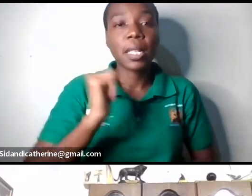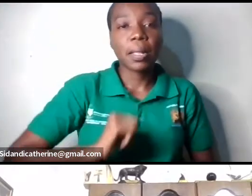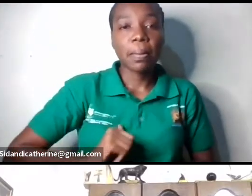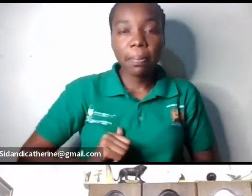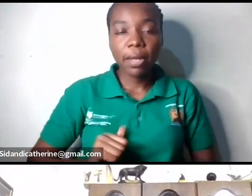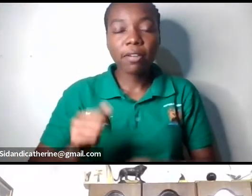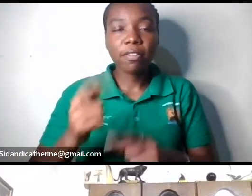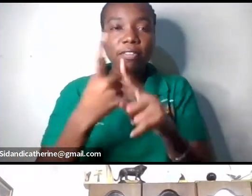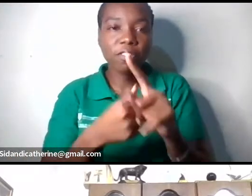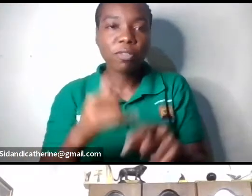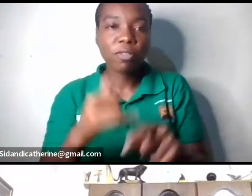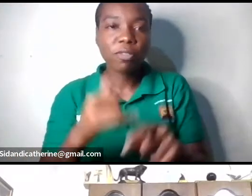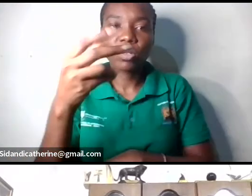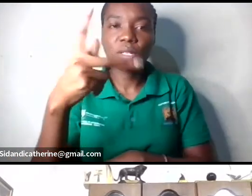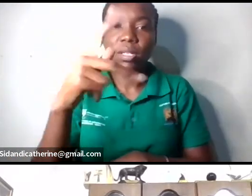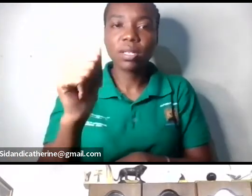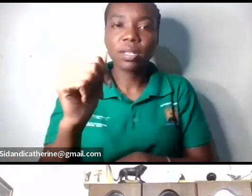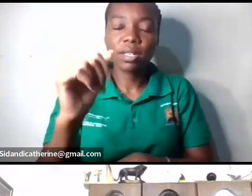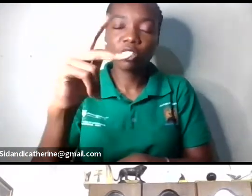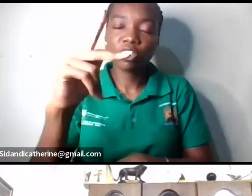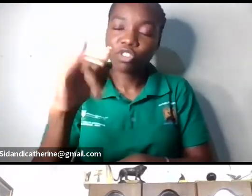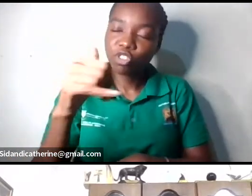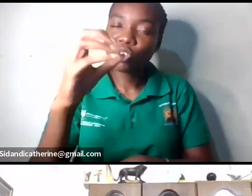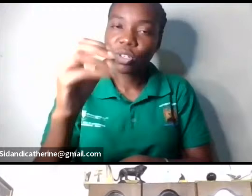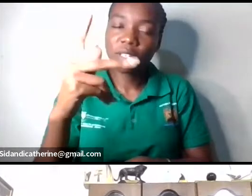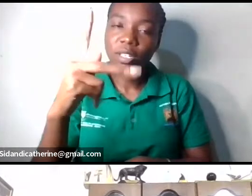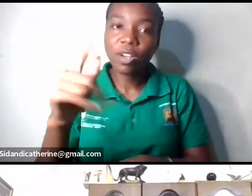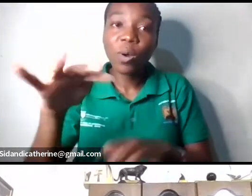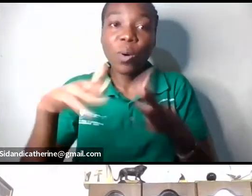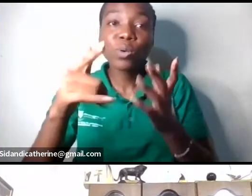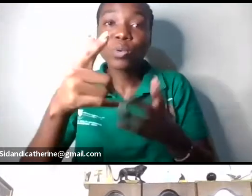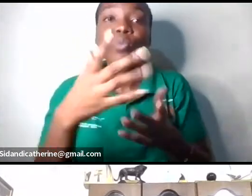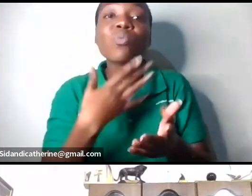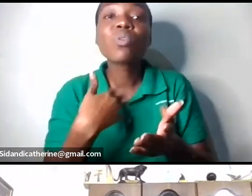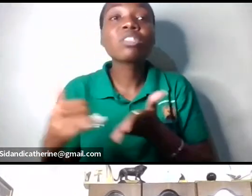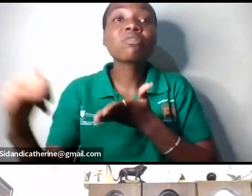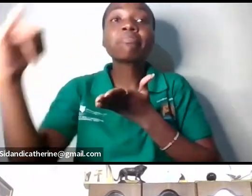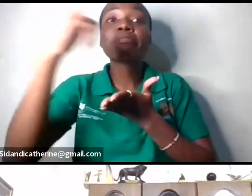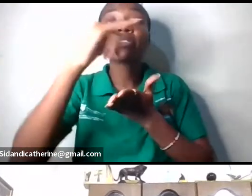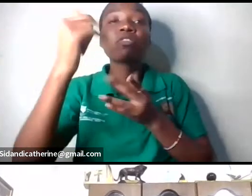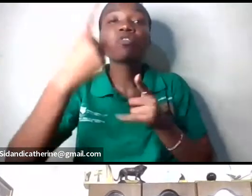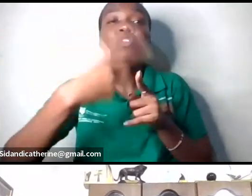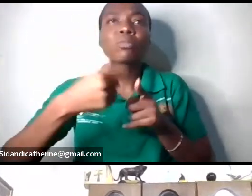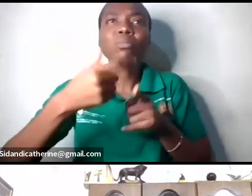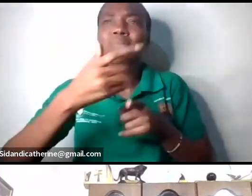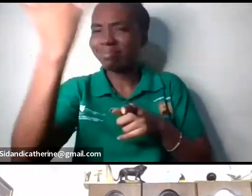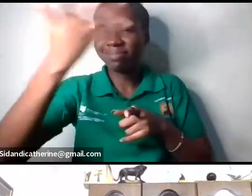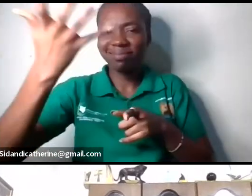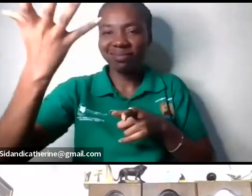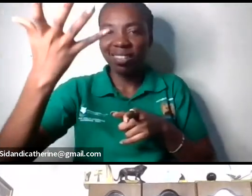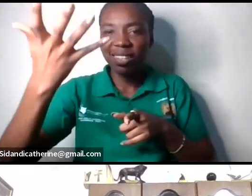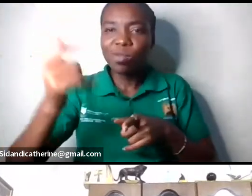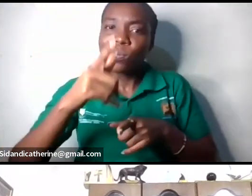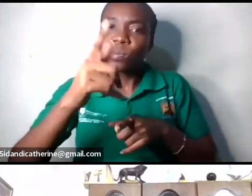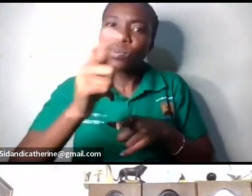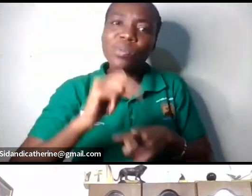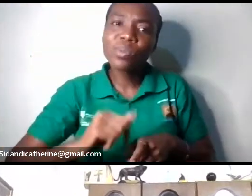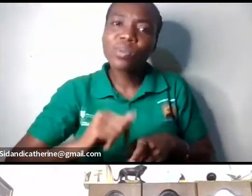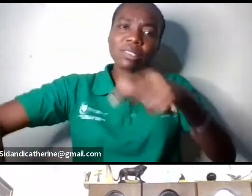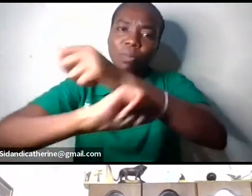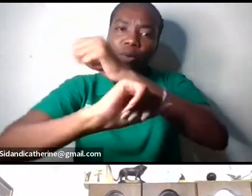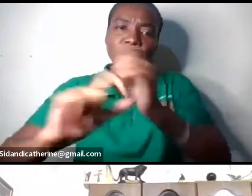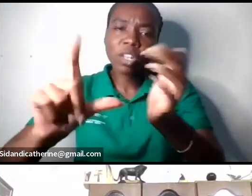just going to, I don't know which shop, to get an import from, I don't know where, you know? Are you promoting local brands